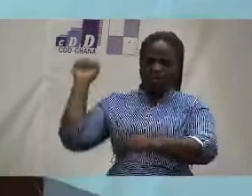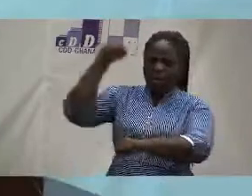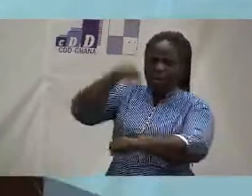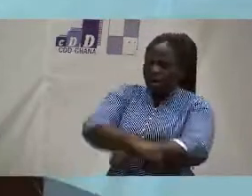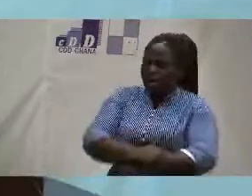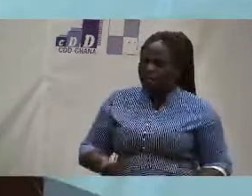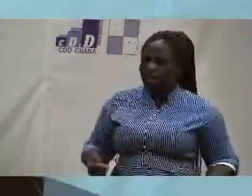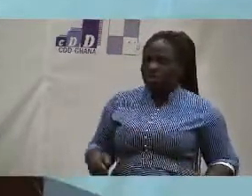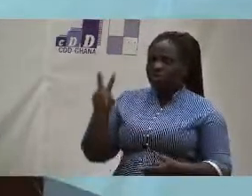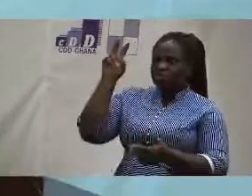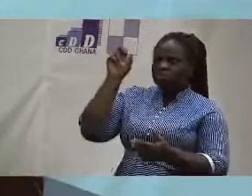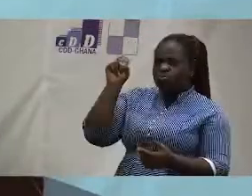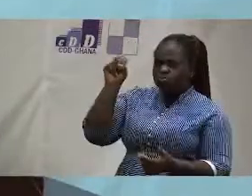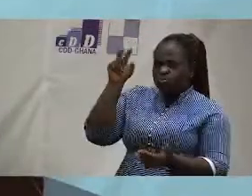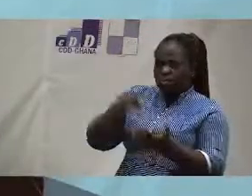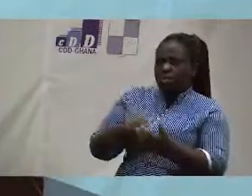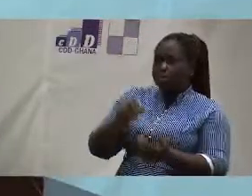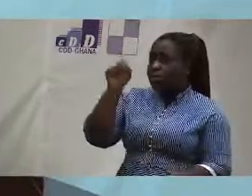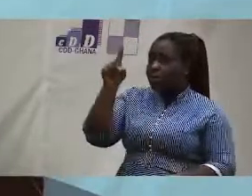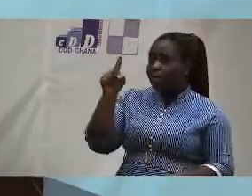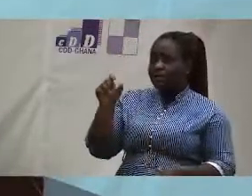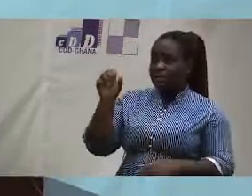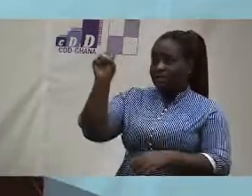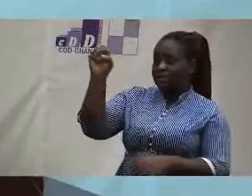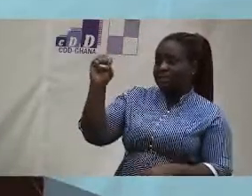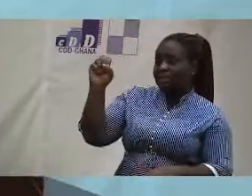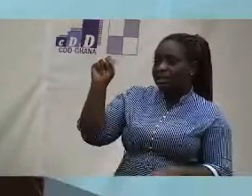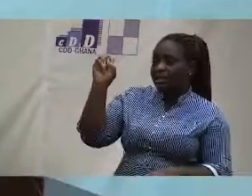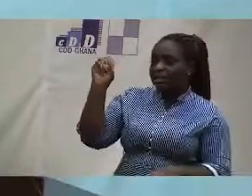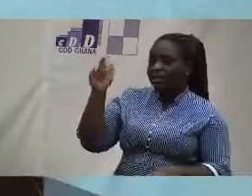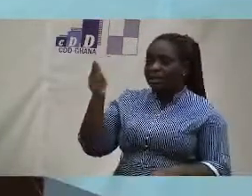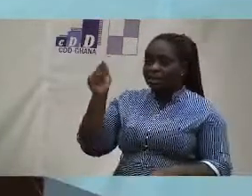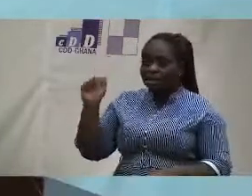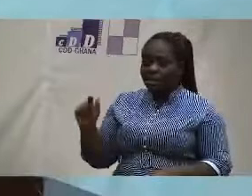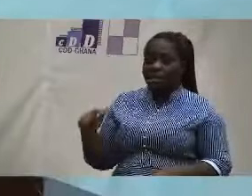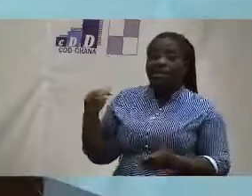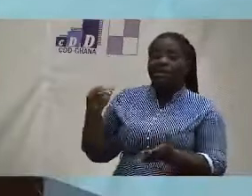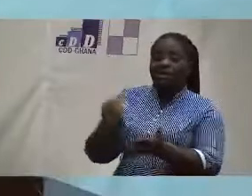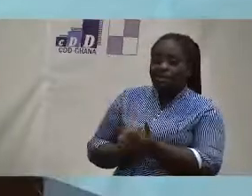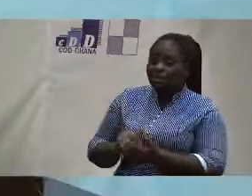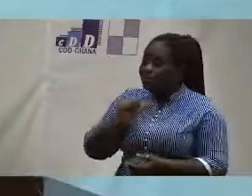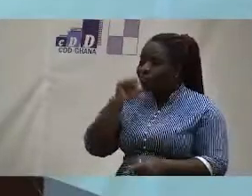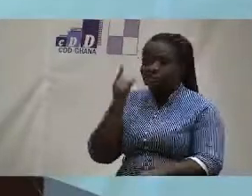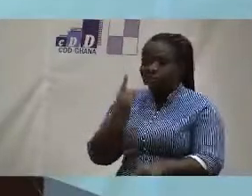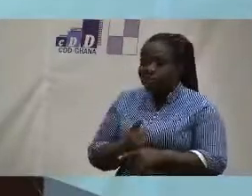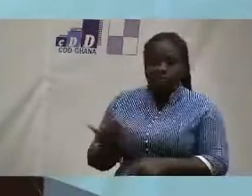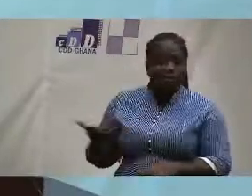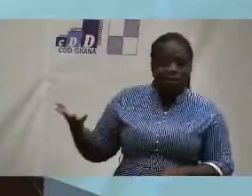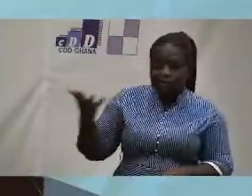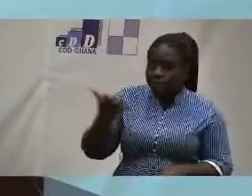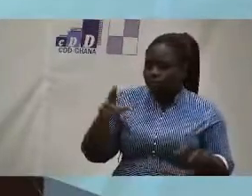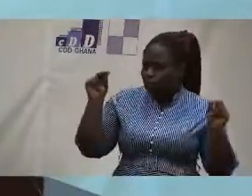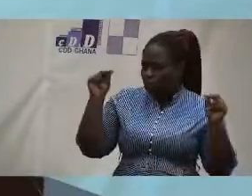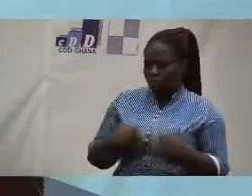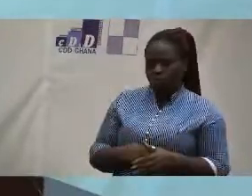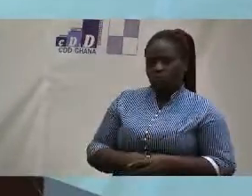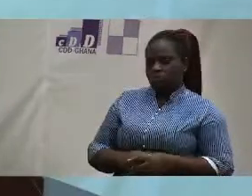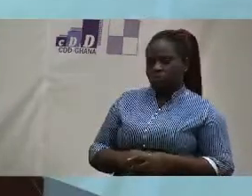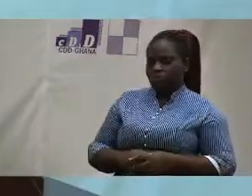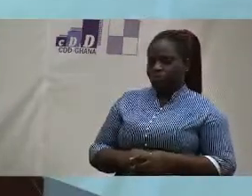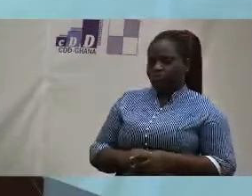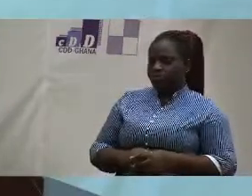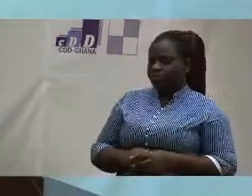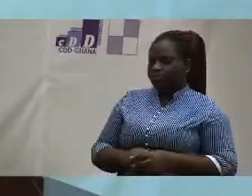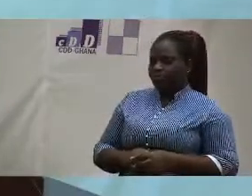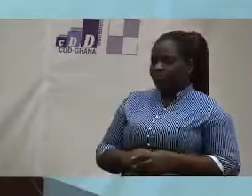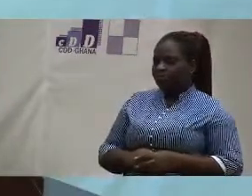you look at 2011 in Senegal again, it wasn't just actors like ourselves. I think